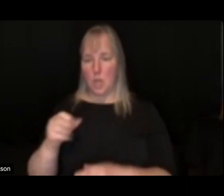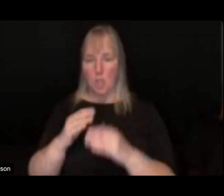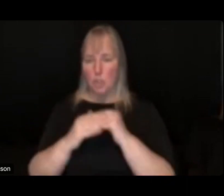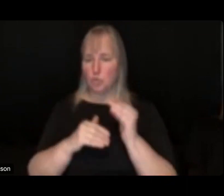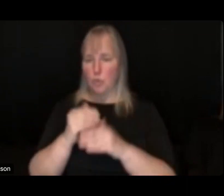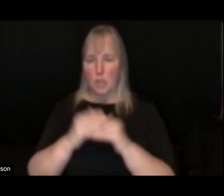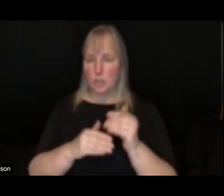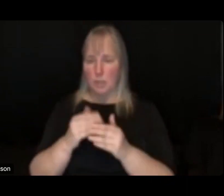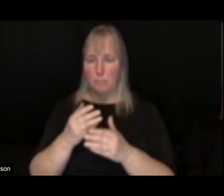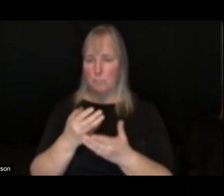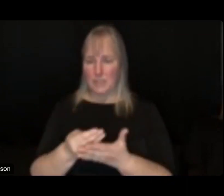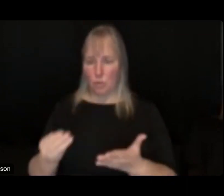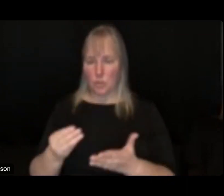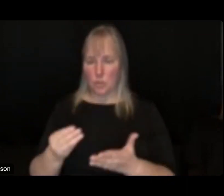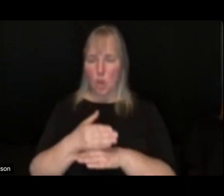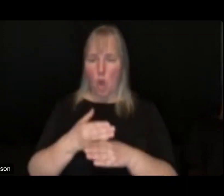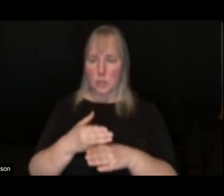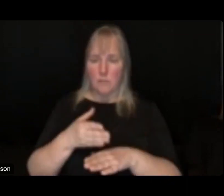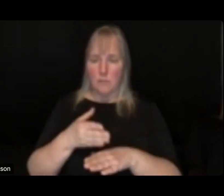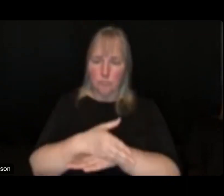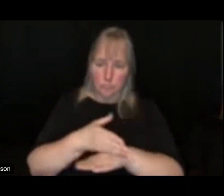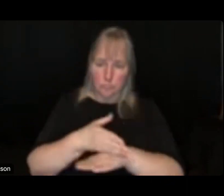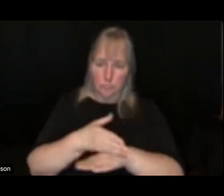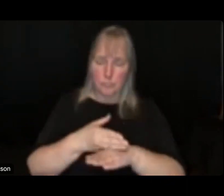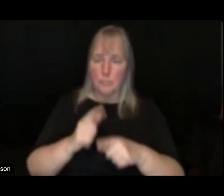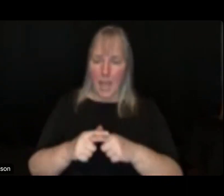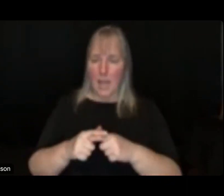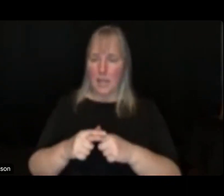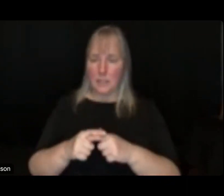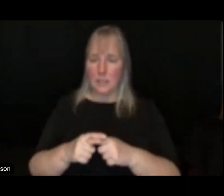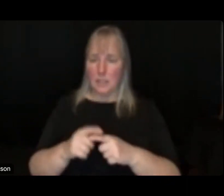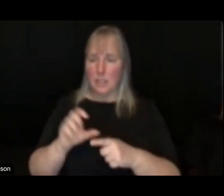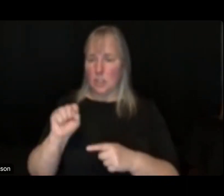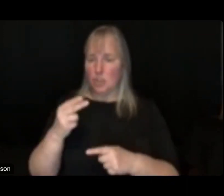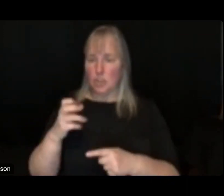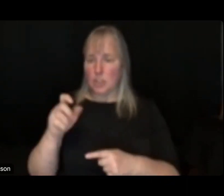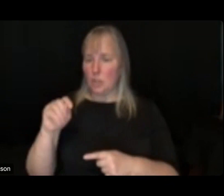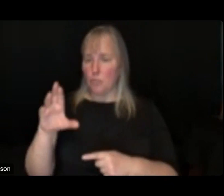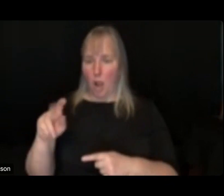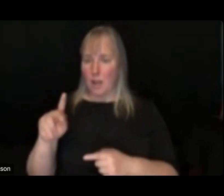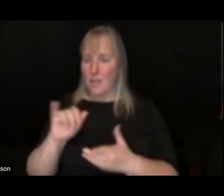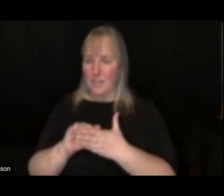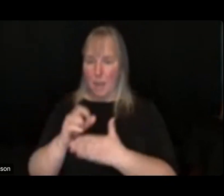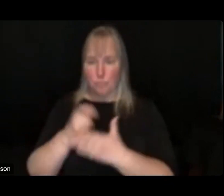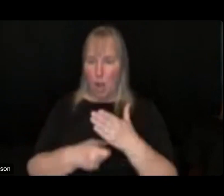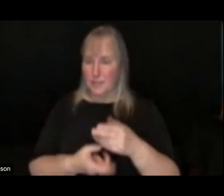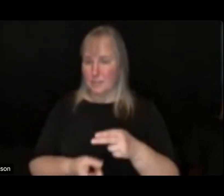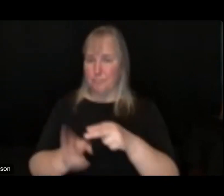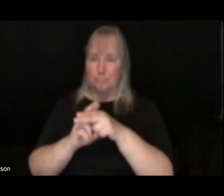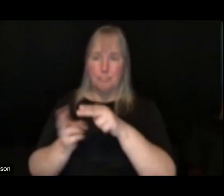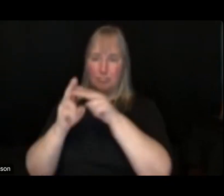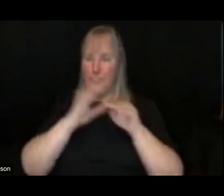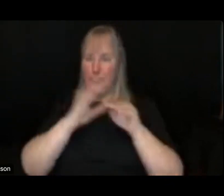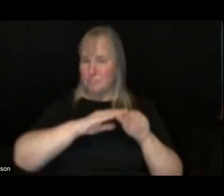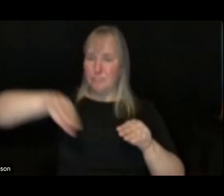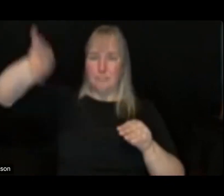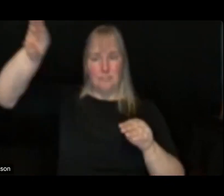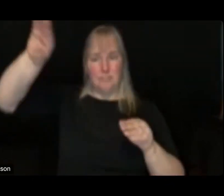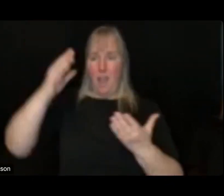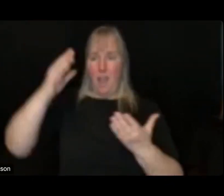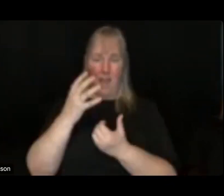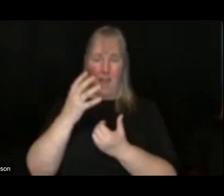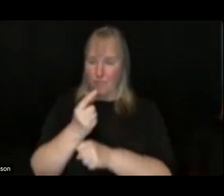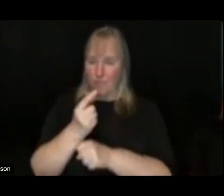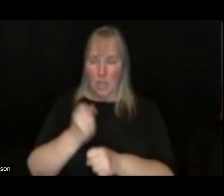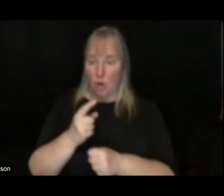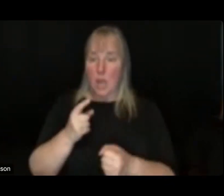and 2x4s and sheetrock, that cost has gone up exponentially every year. It's